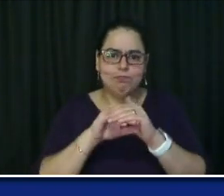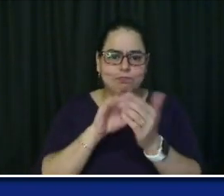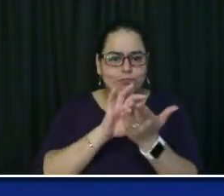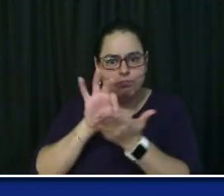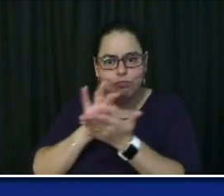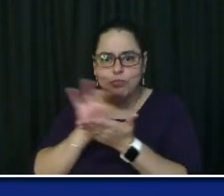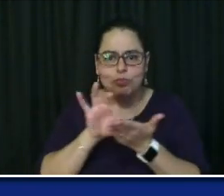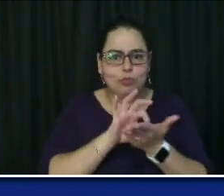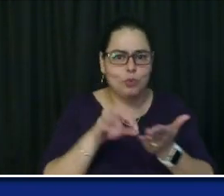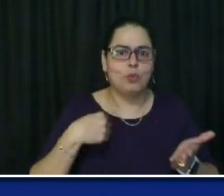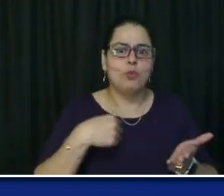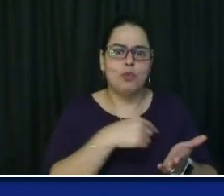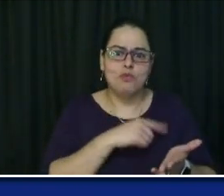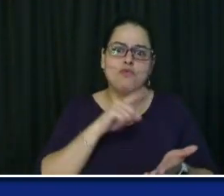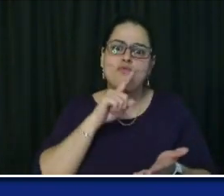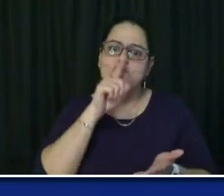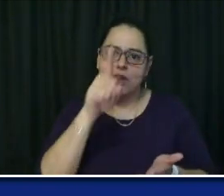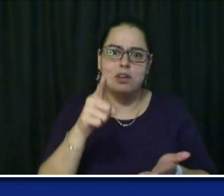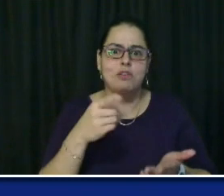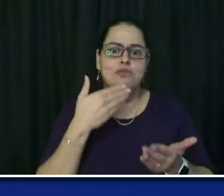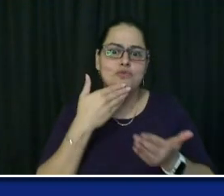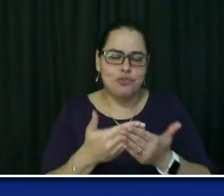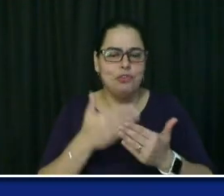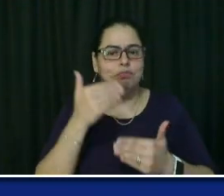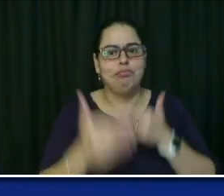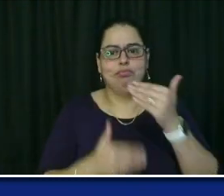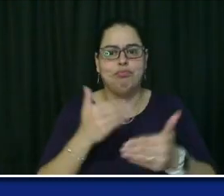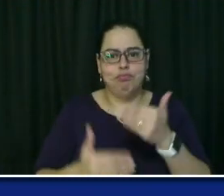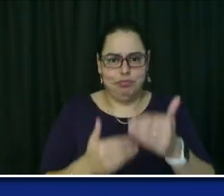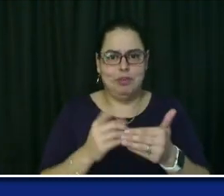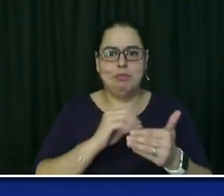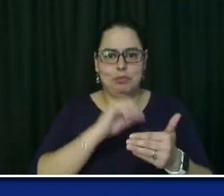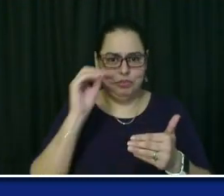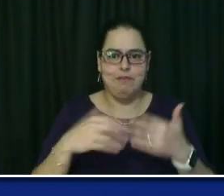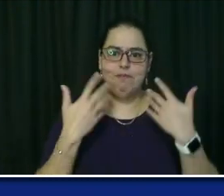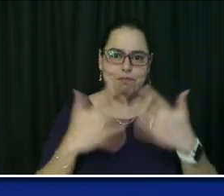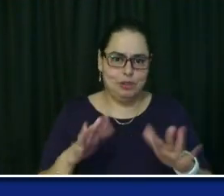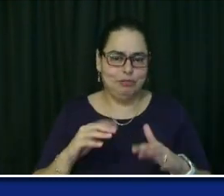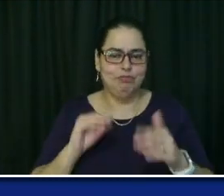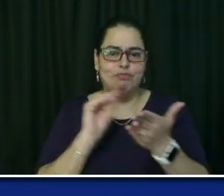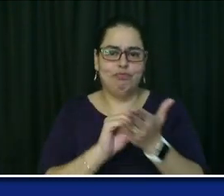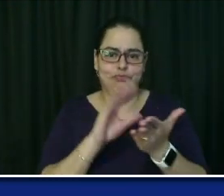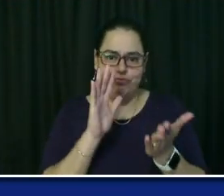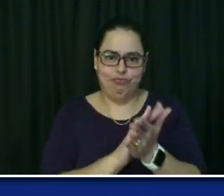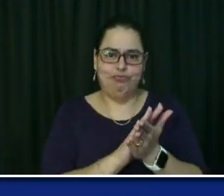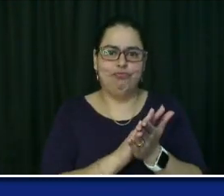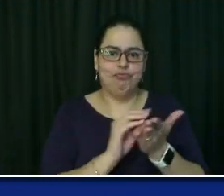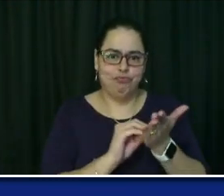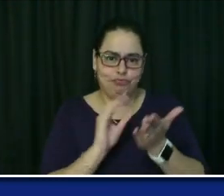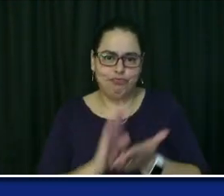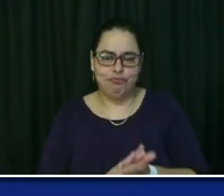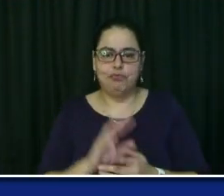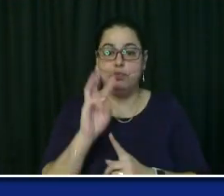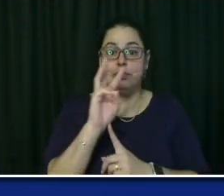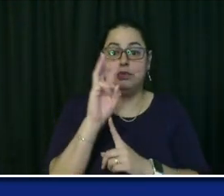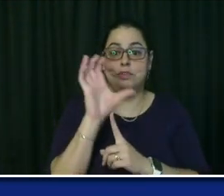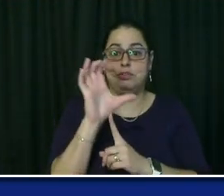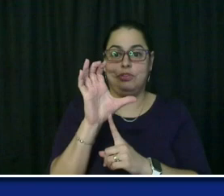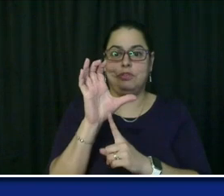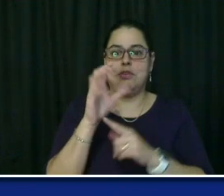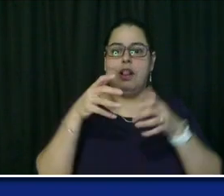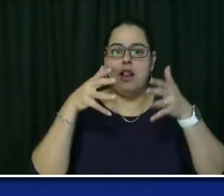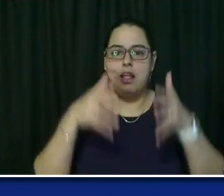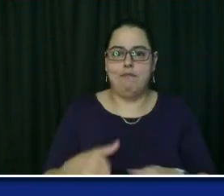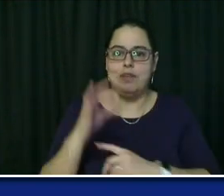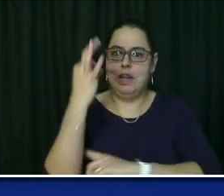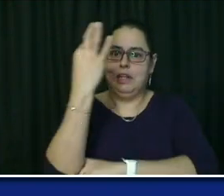States percentages as well. Westchester County still has a ways to go. We still have 9 days, 10 days, counting the full day of today ahead